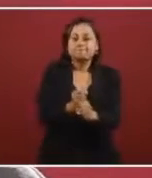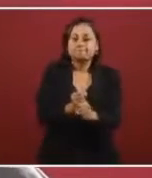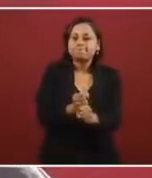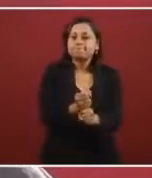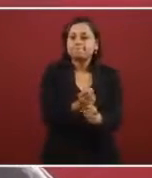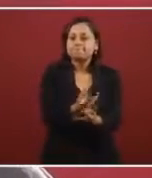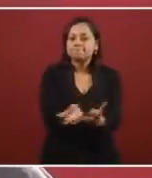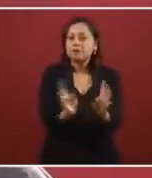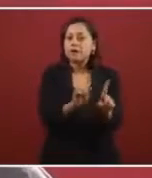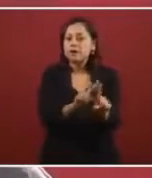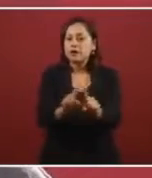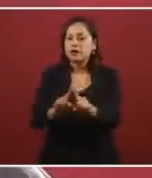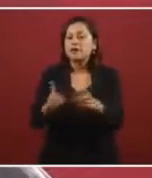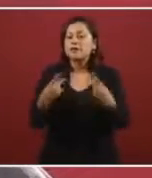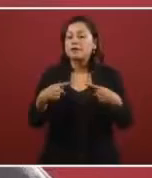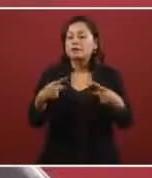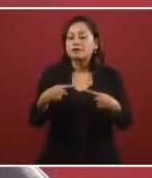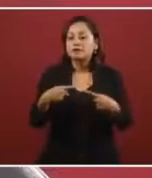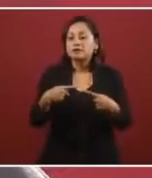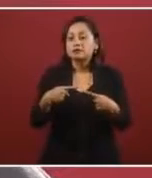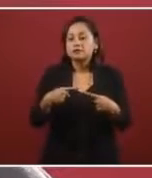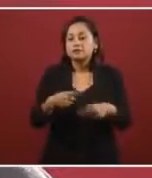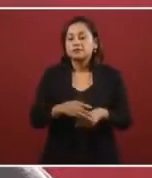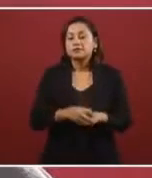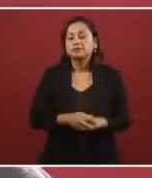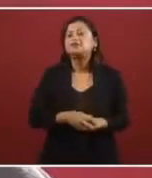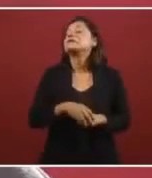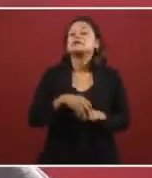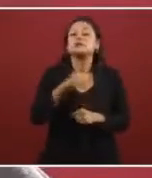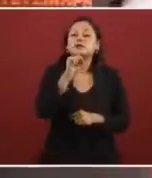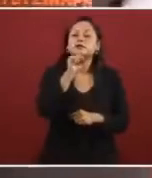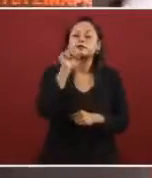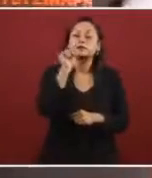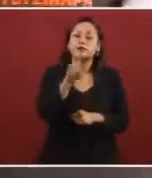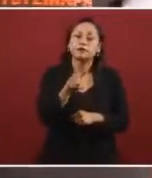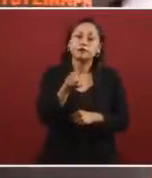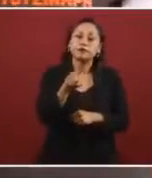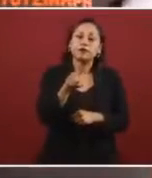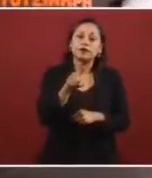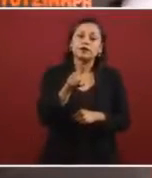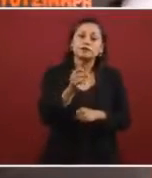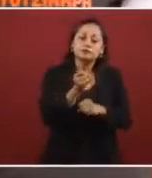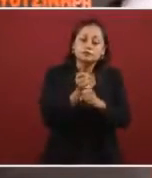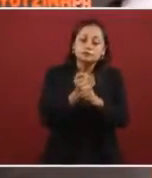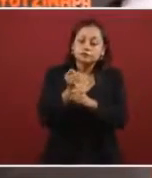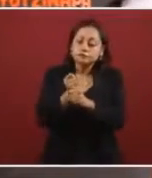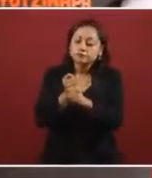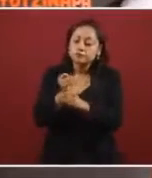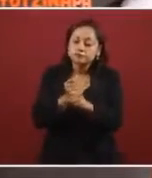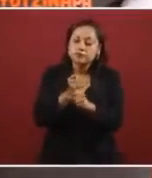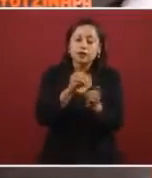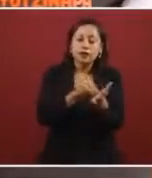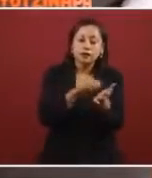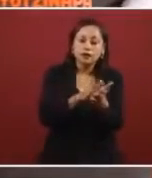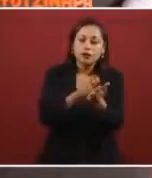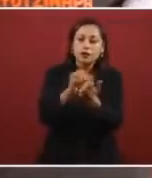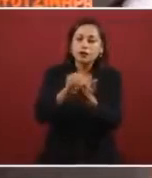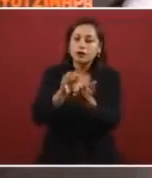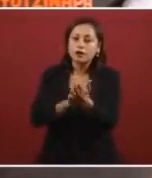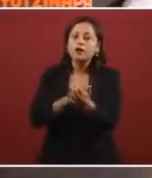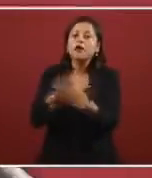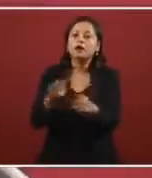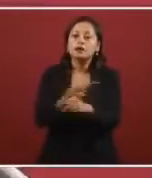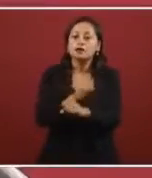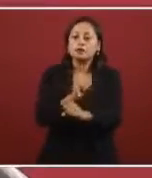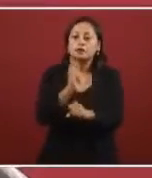investigating y en su momento también bad empezaremos a treatment dar and información torture sobre los resultados that de was las done to investigaciones people, que se han and we're